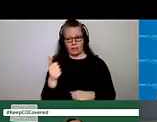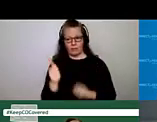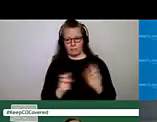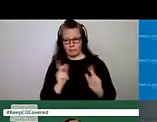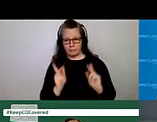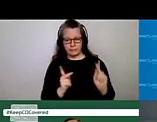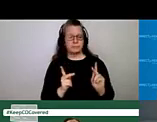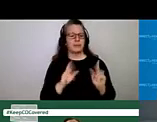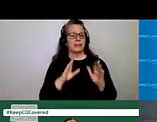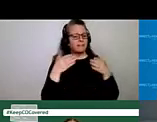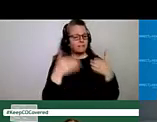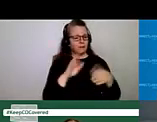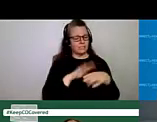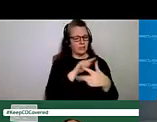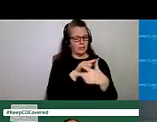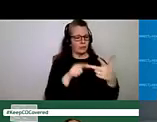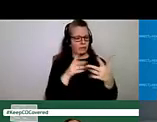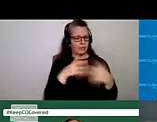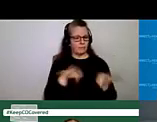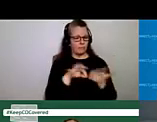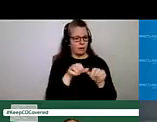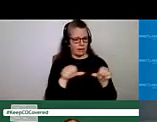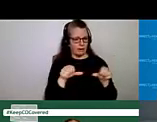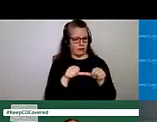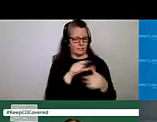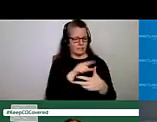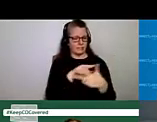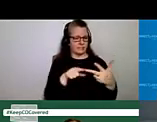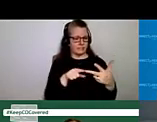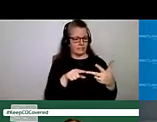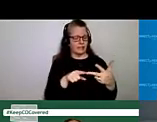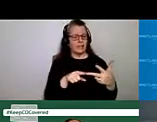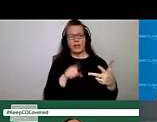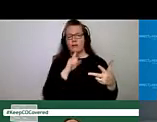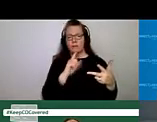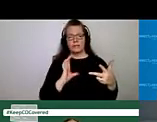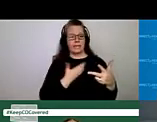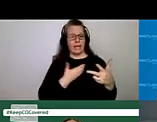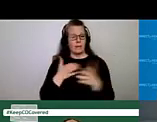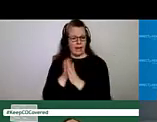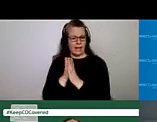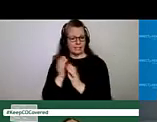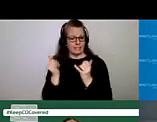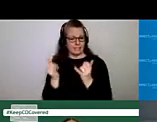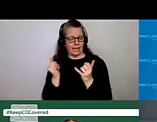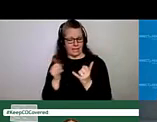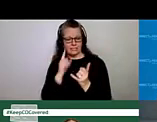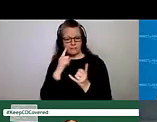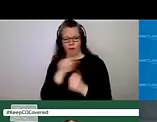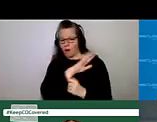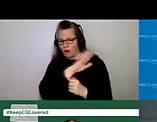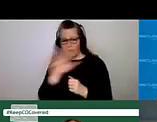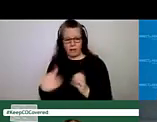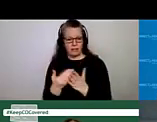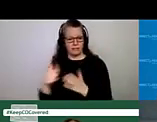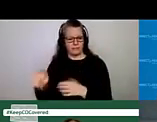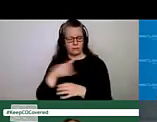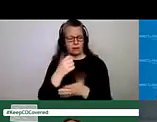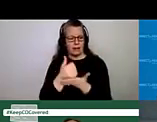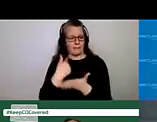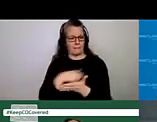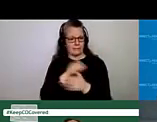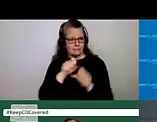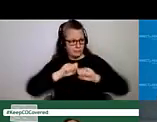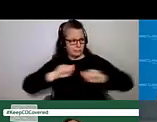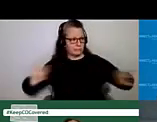focus on kind of 3 key areas. And really our ask today is for all of you to continue to help us get the word out.